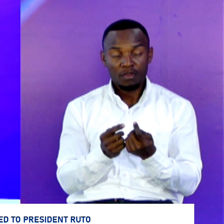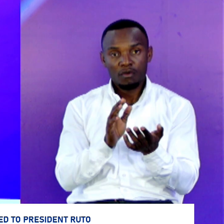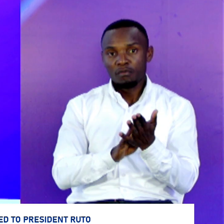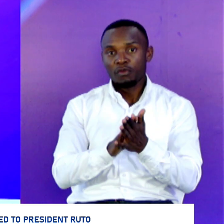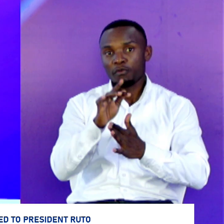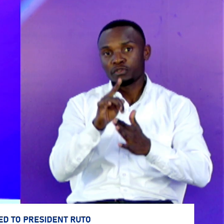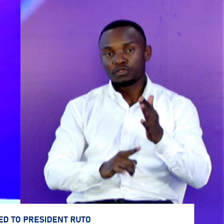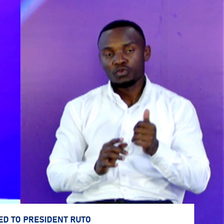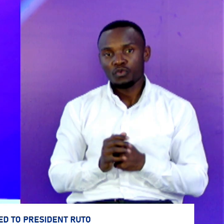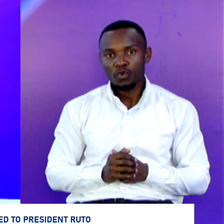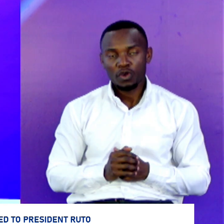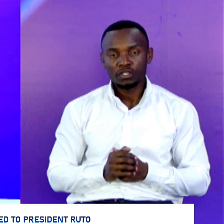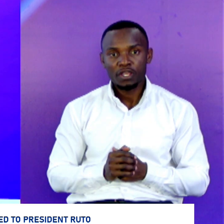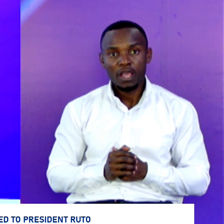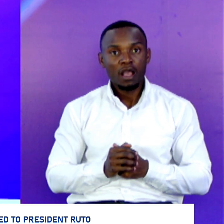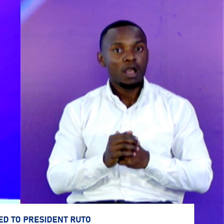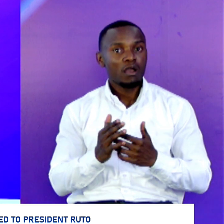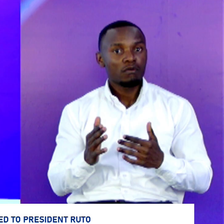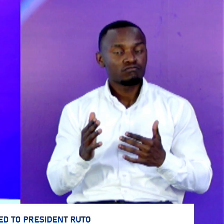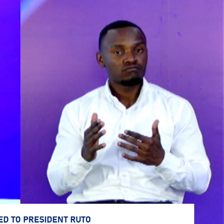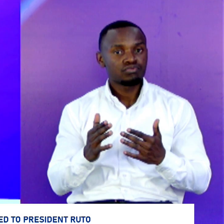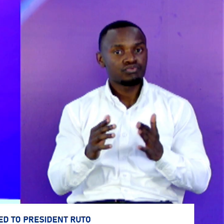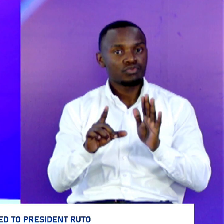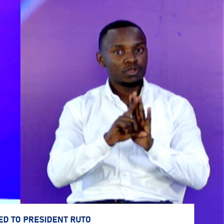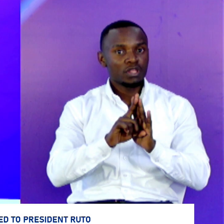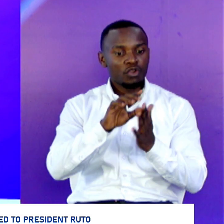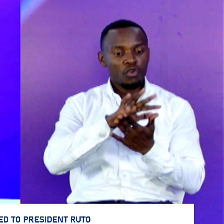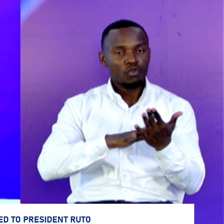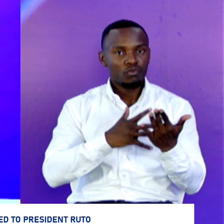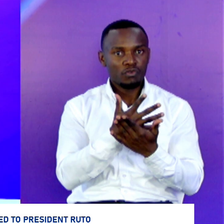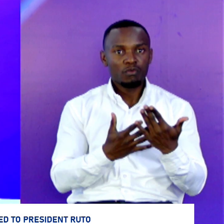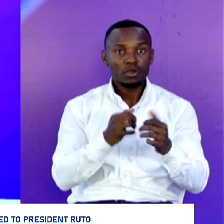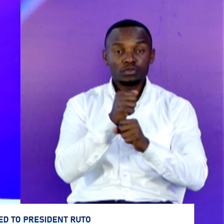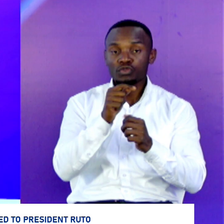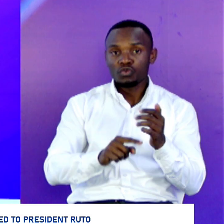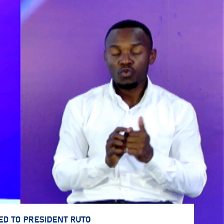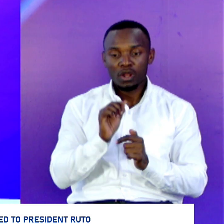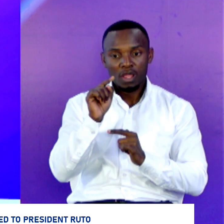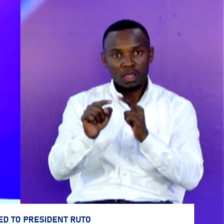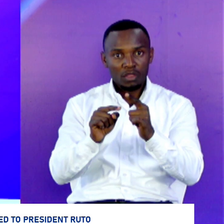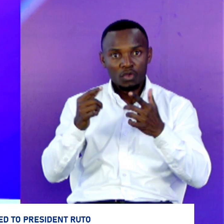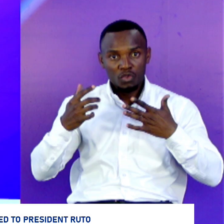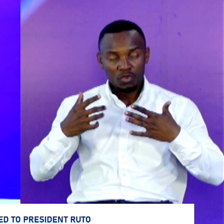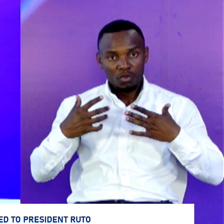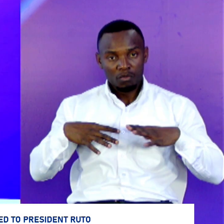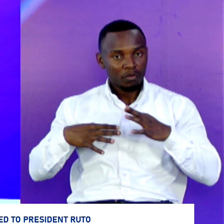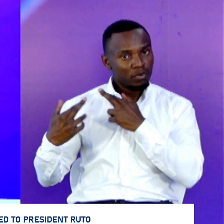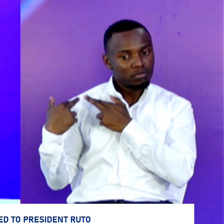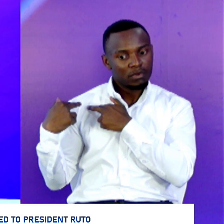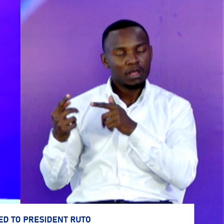a comprehensive legal framework to prosecute perpetrators and protect